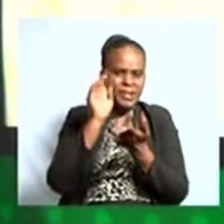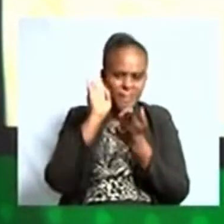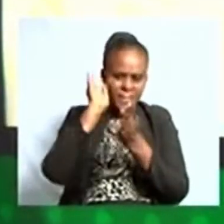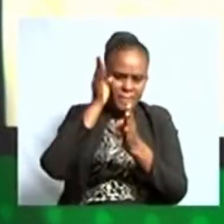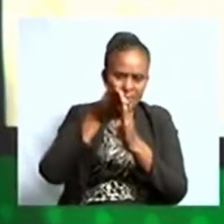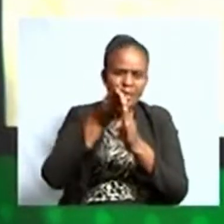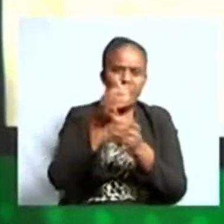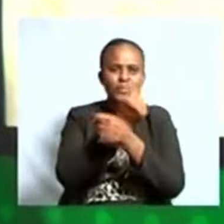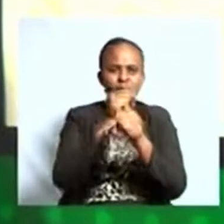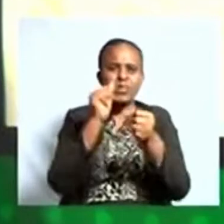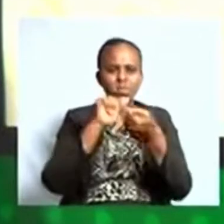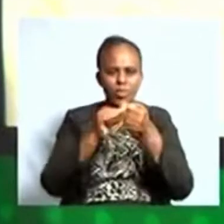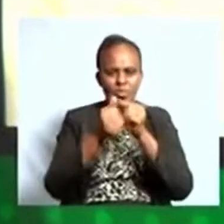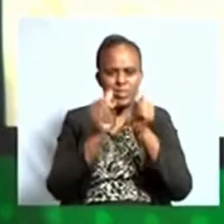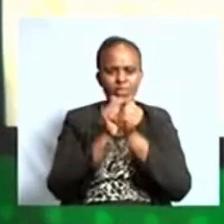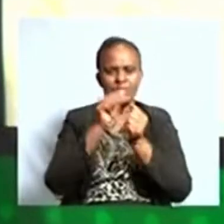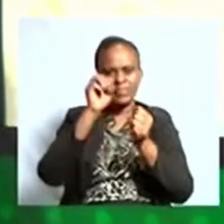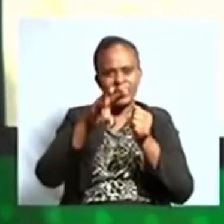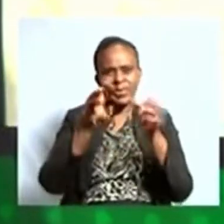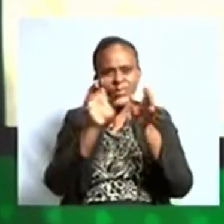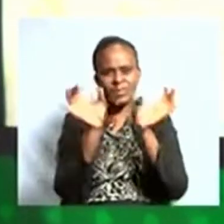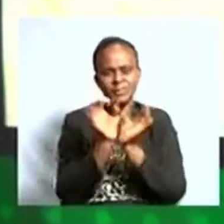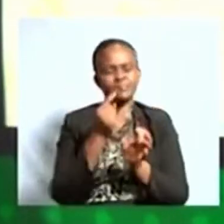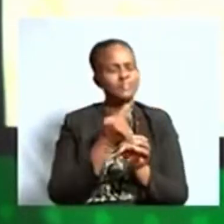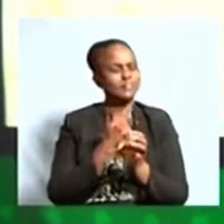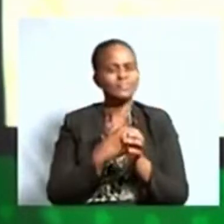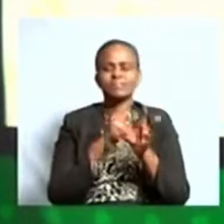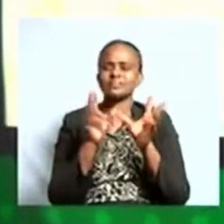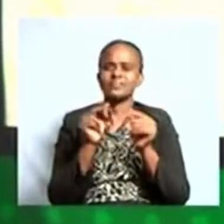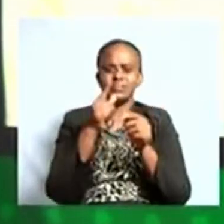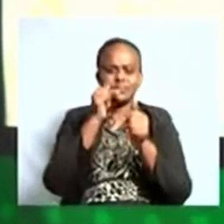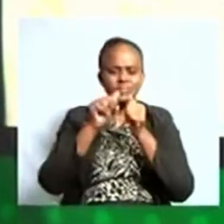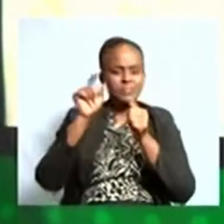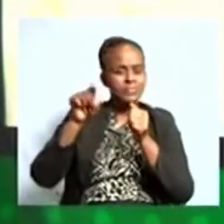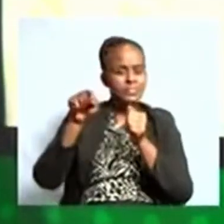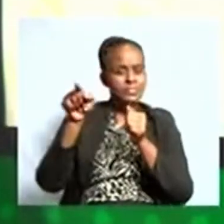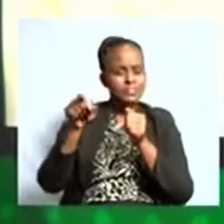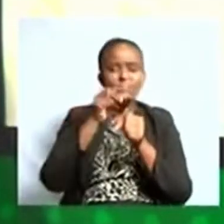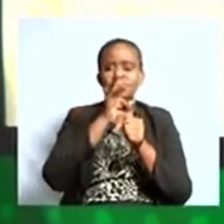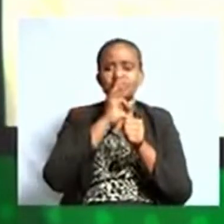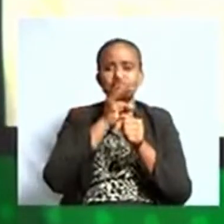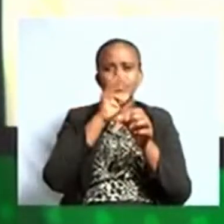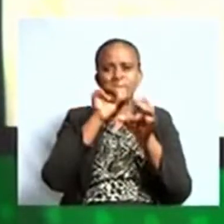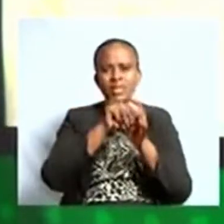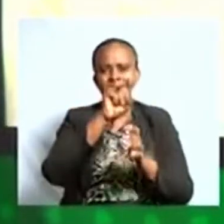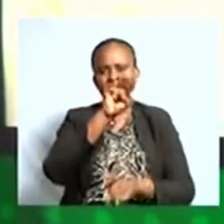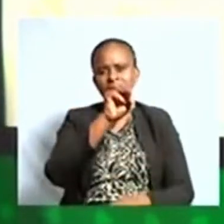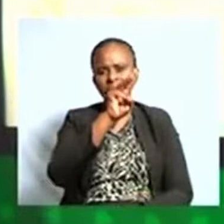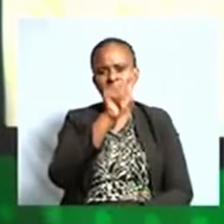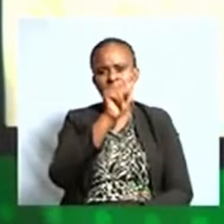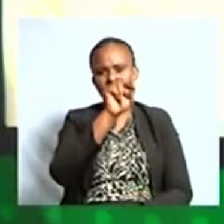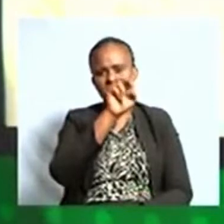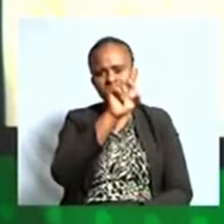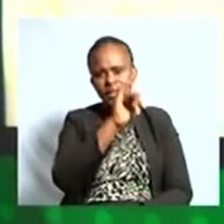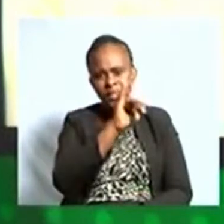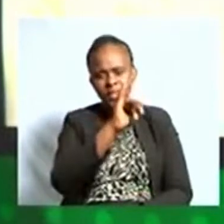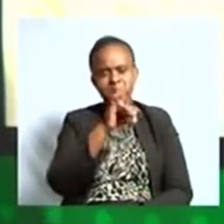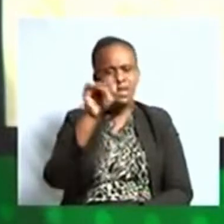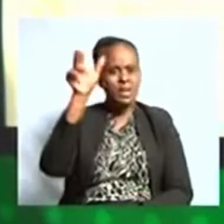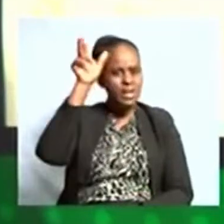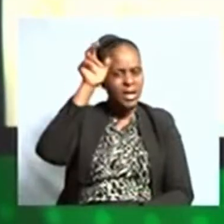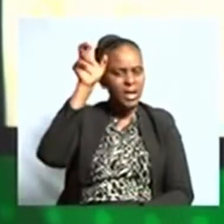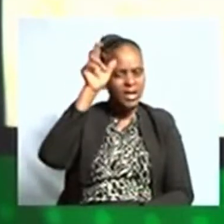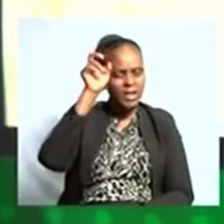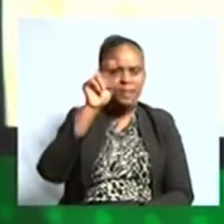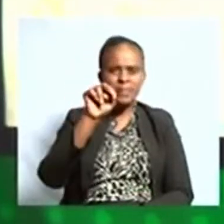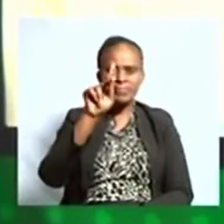with the problems of Munali constituency alone, because the needs of water in Mwandi, the needs of water in Nkana constituency, in